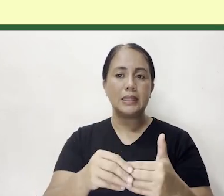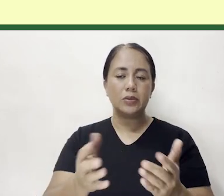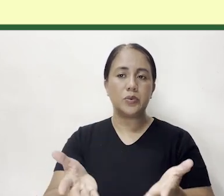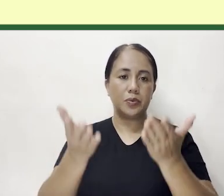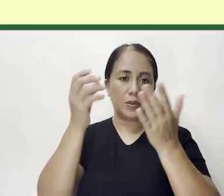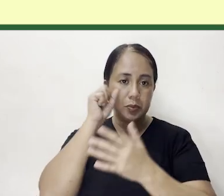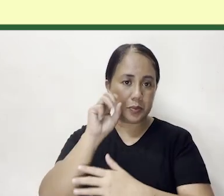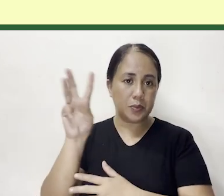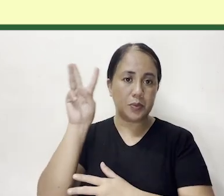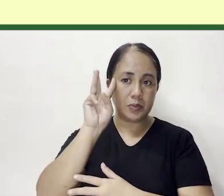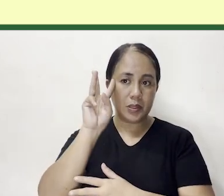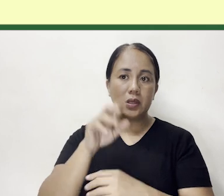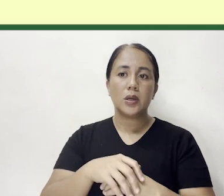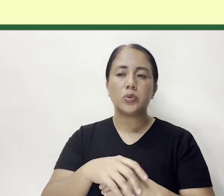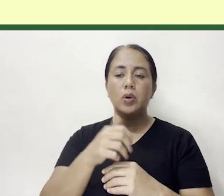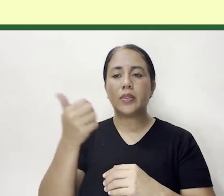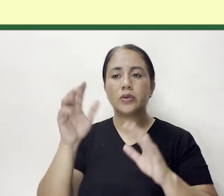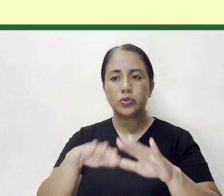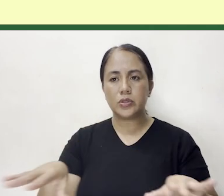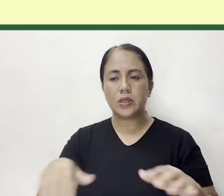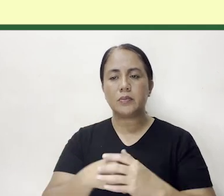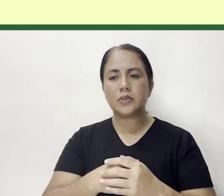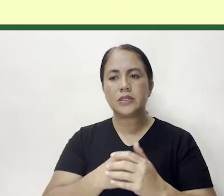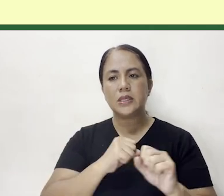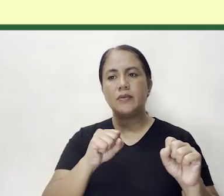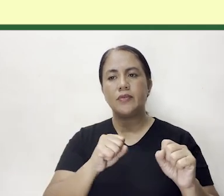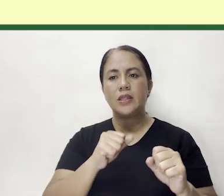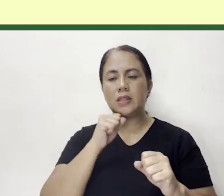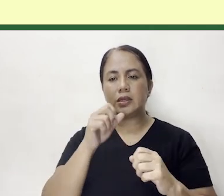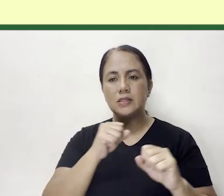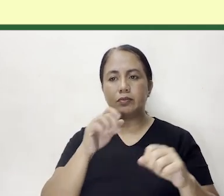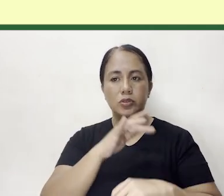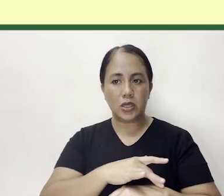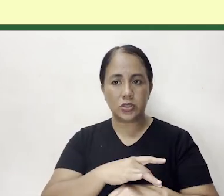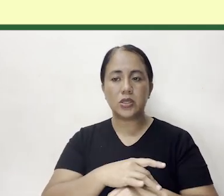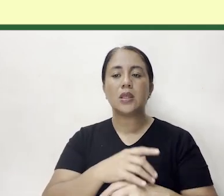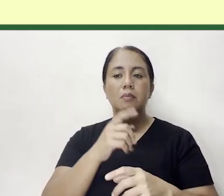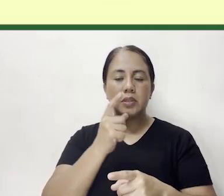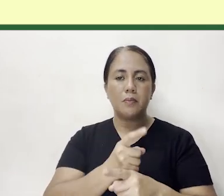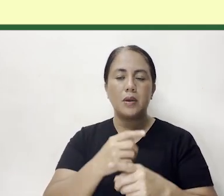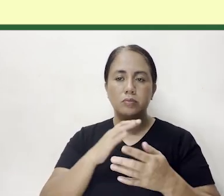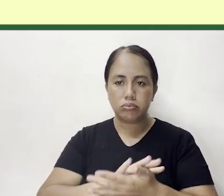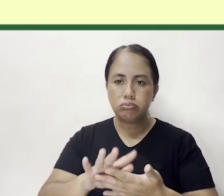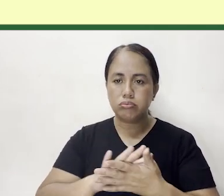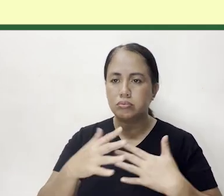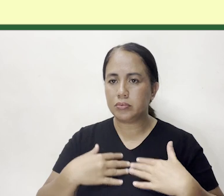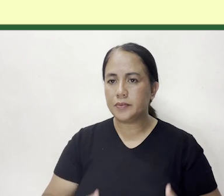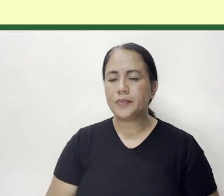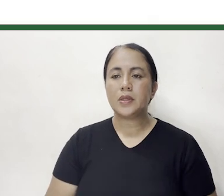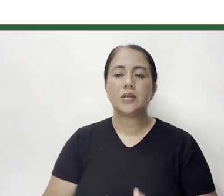Children with disabilities lead in raising awareness to other children about safe and unsafe touch and